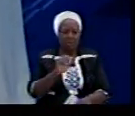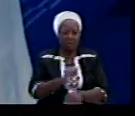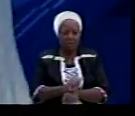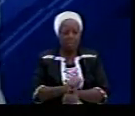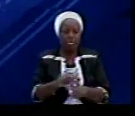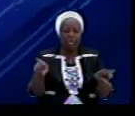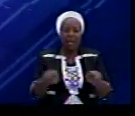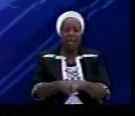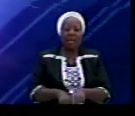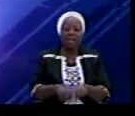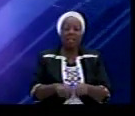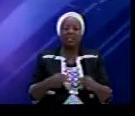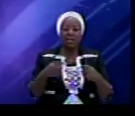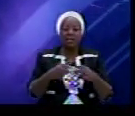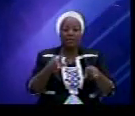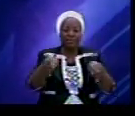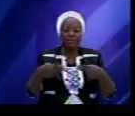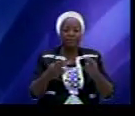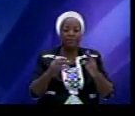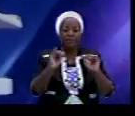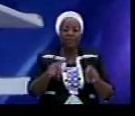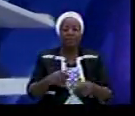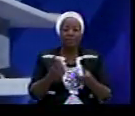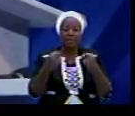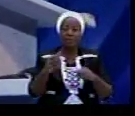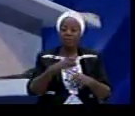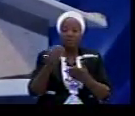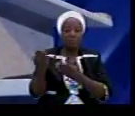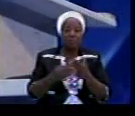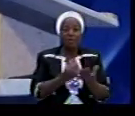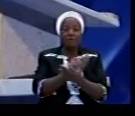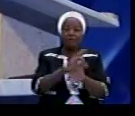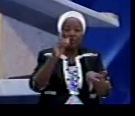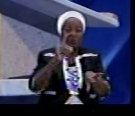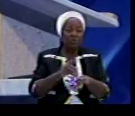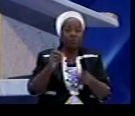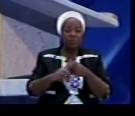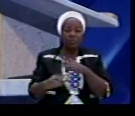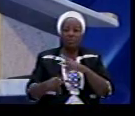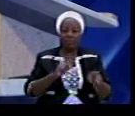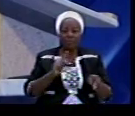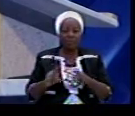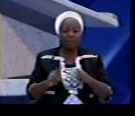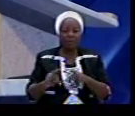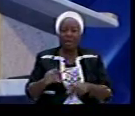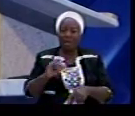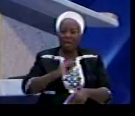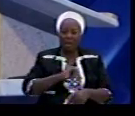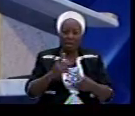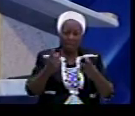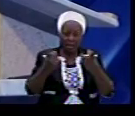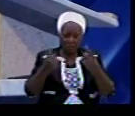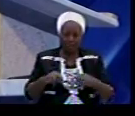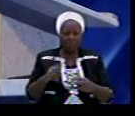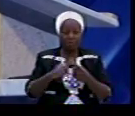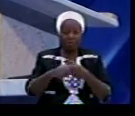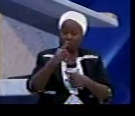power. As Philip came, he brought freedom to the people. I come to you